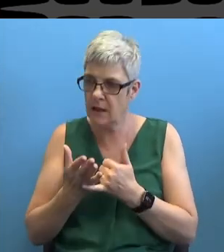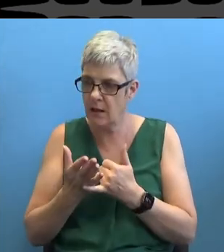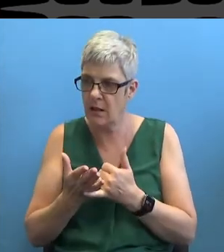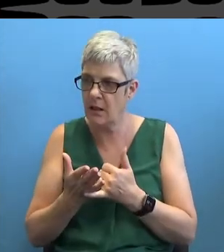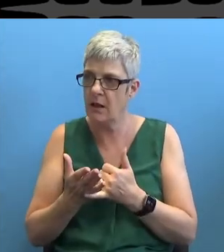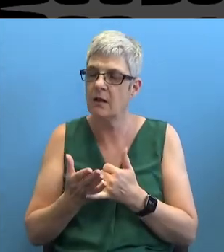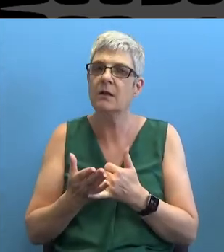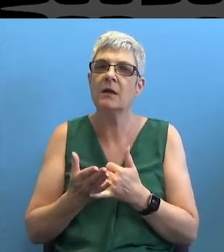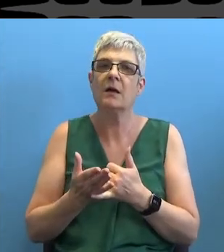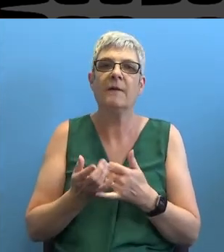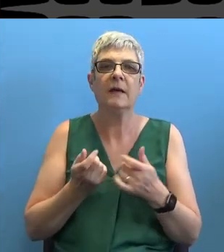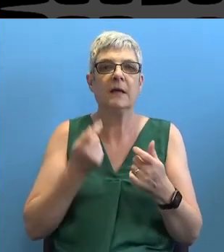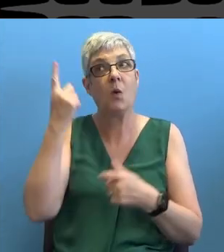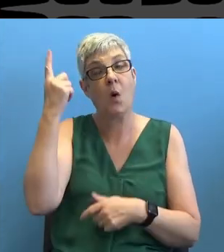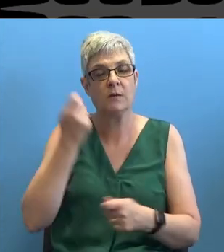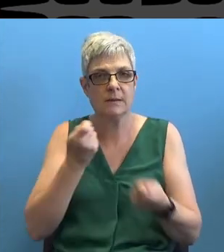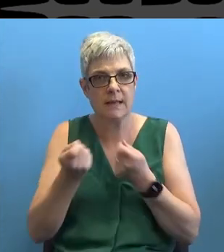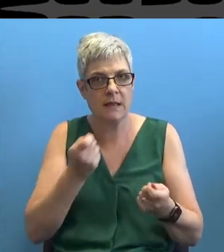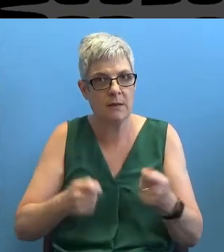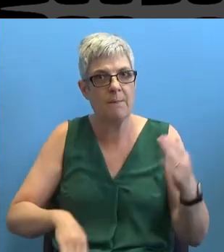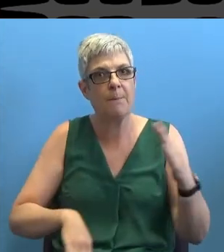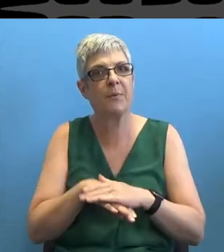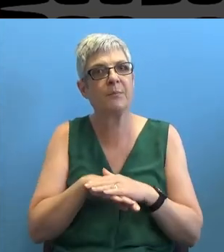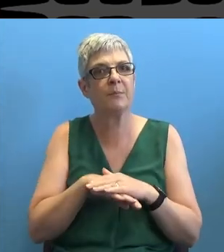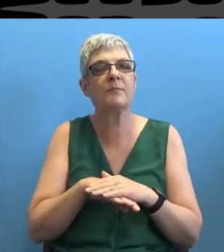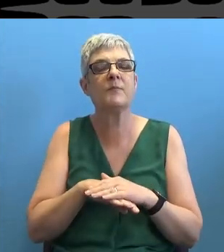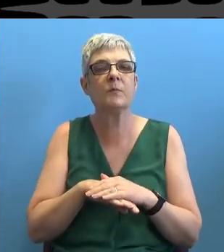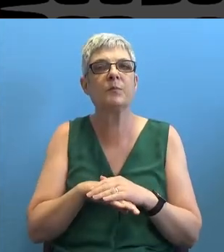finds fulfillment in the kingdom of God.